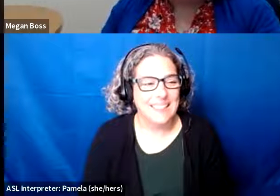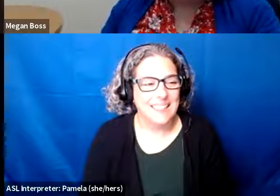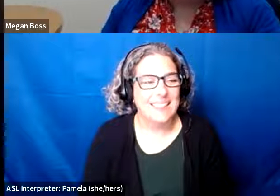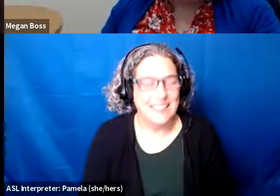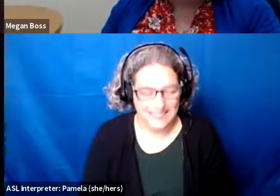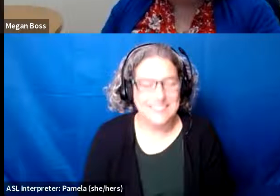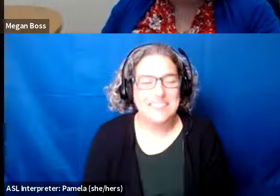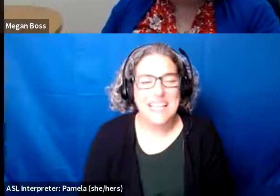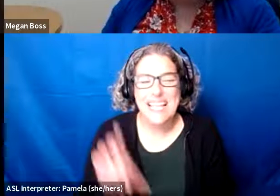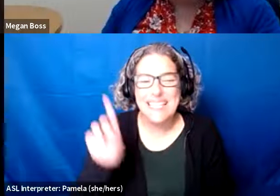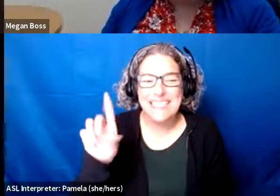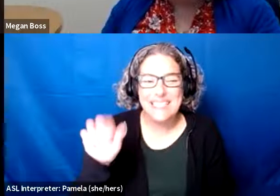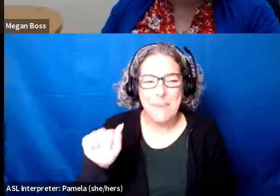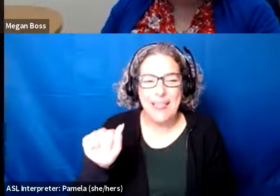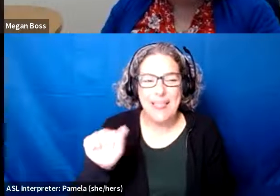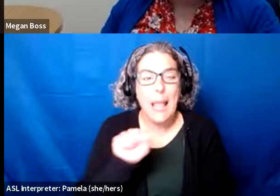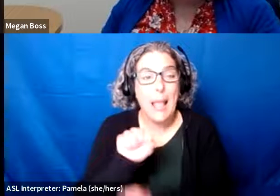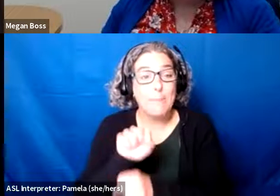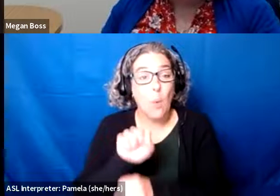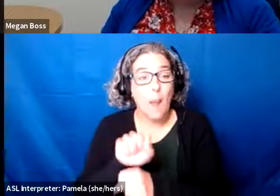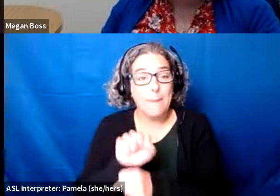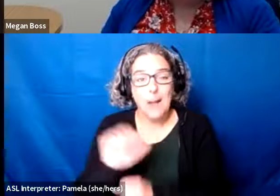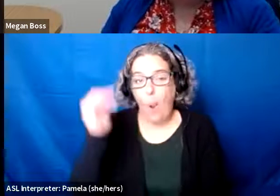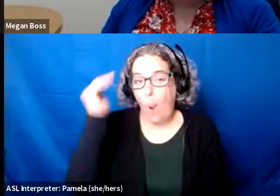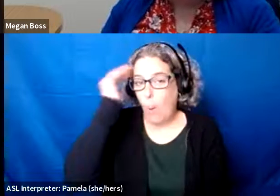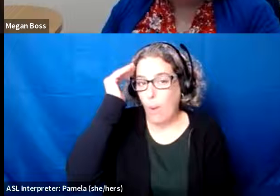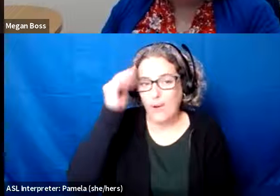Disability Employment Awareness Month.